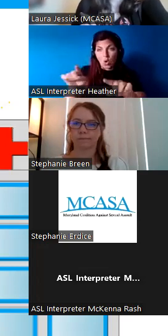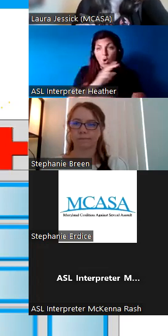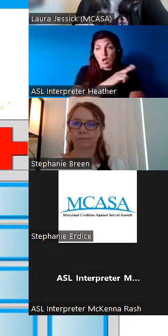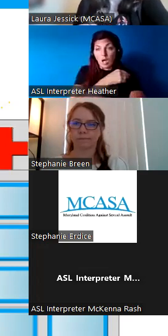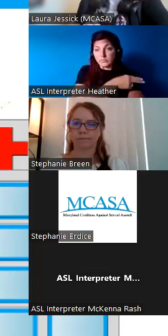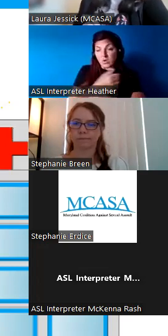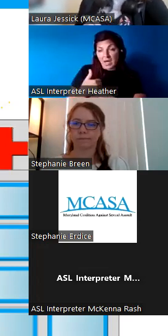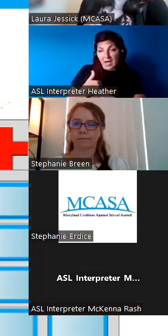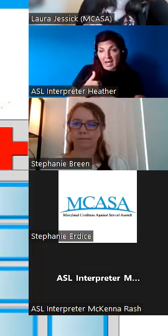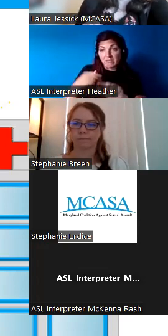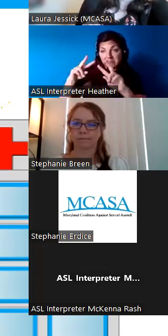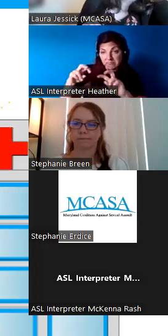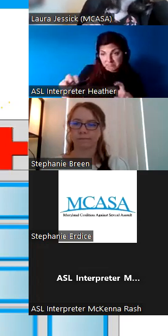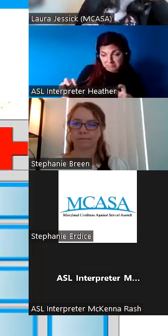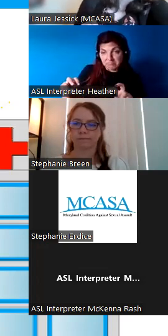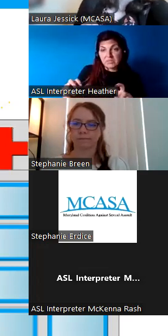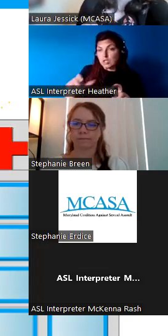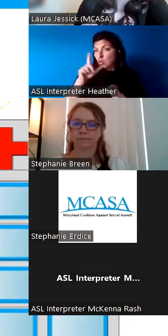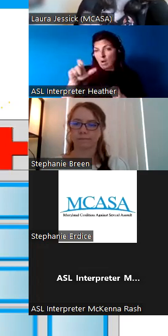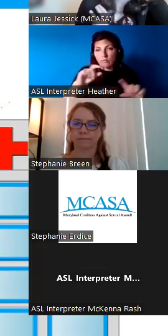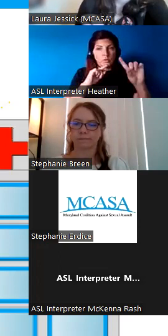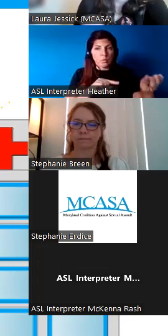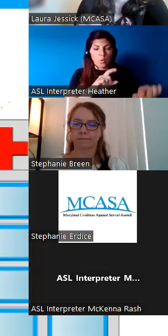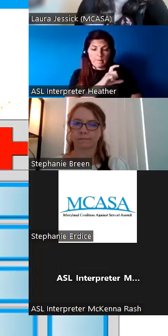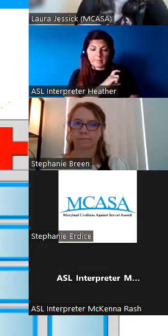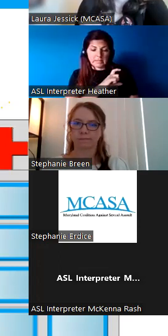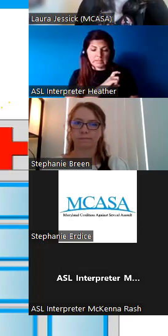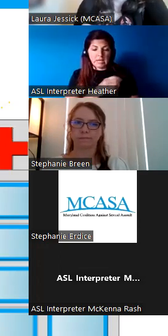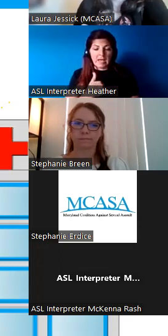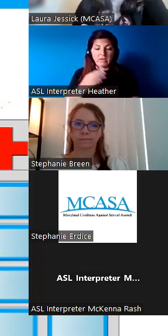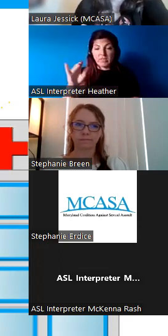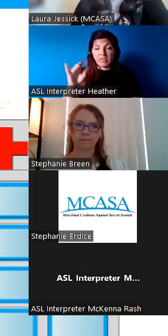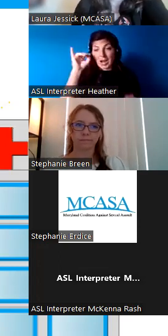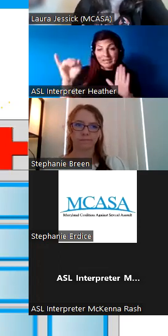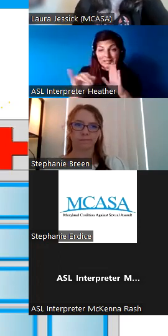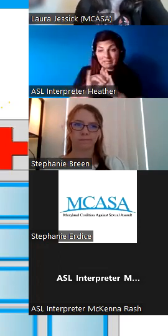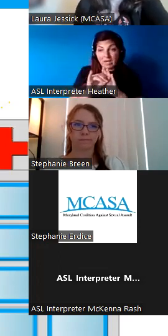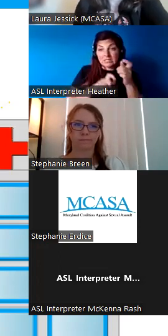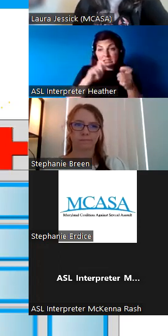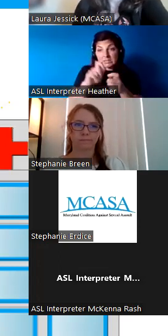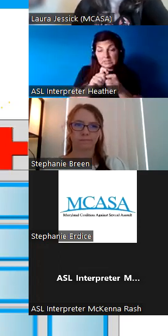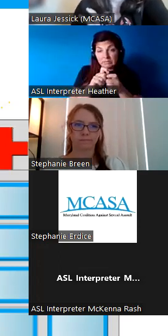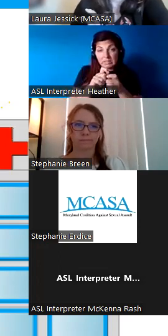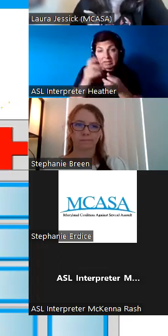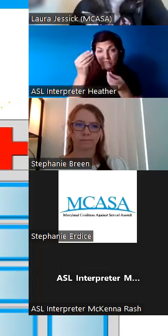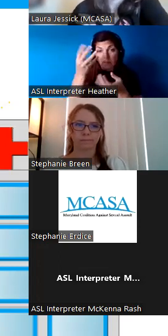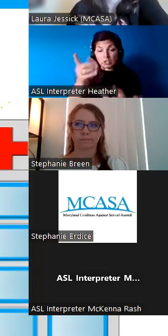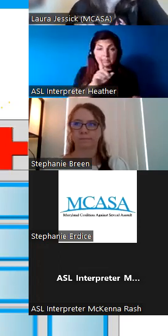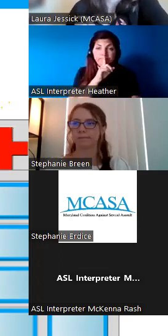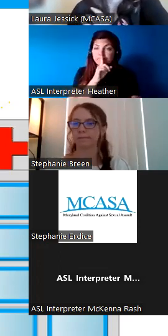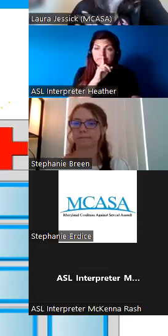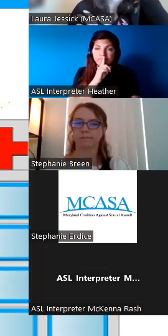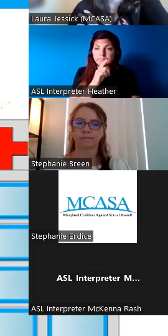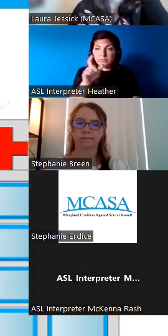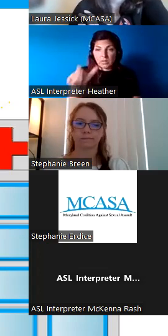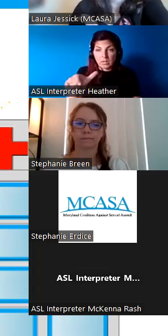to police and having their identifying information remain anonymous. These are